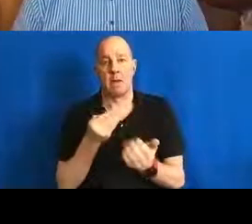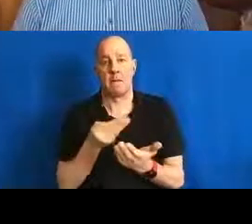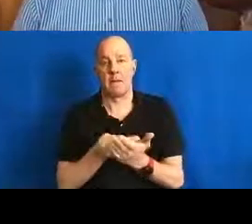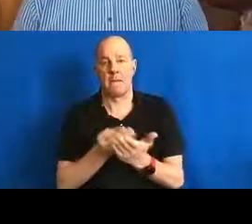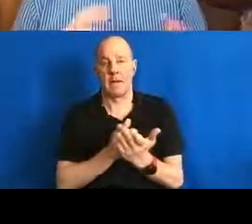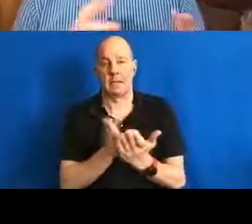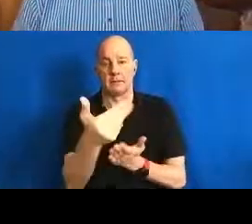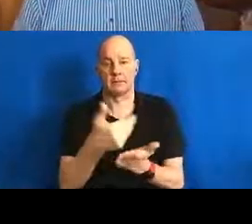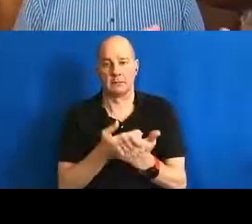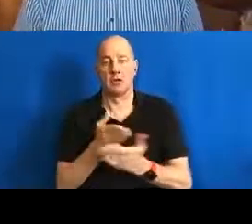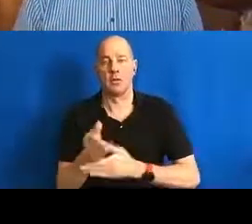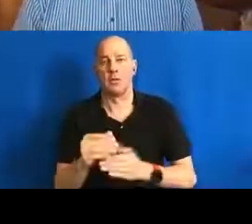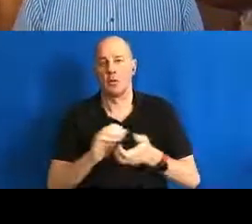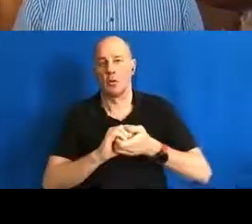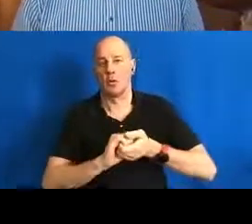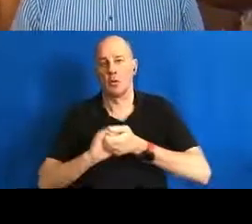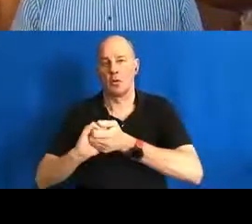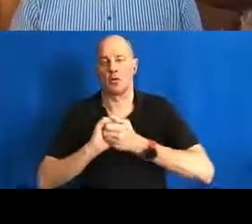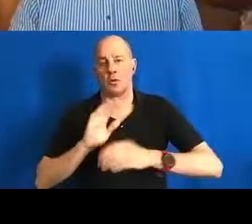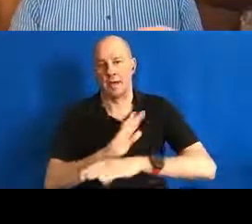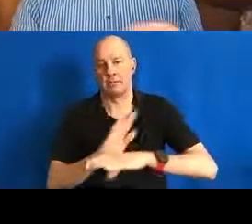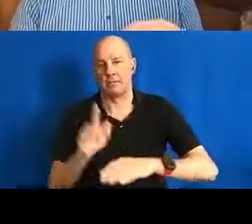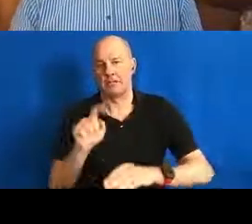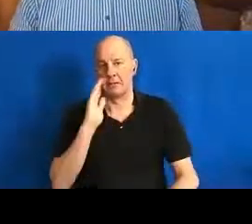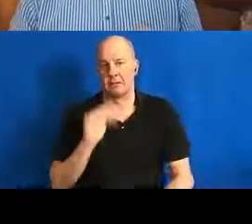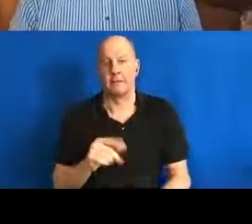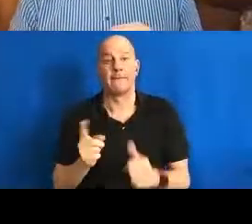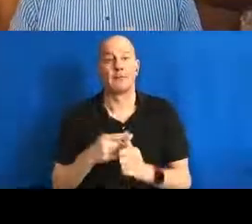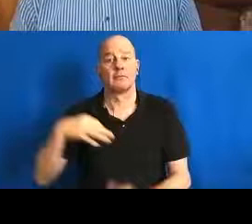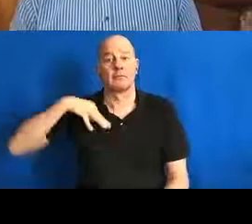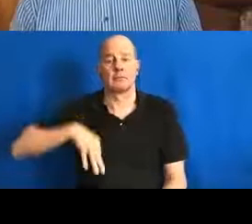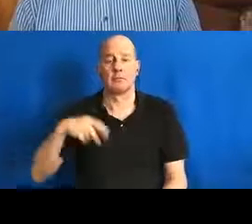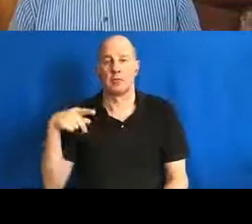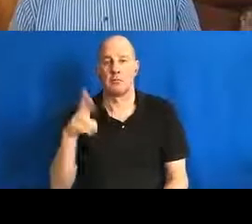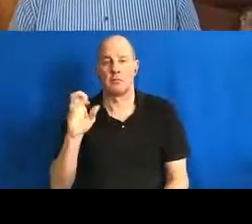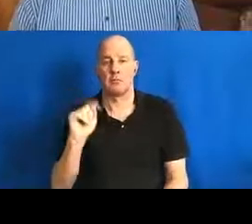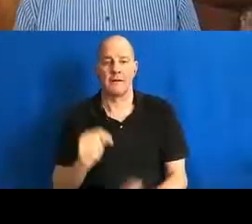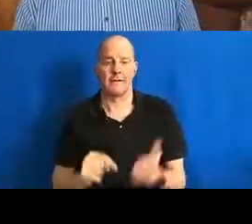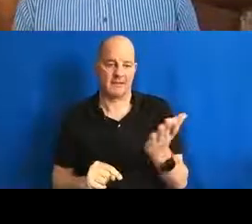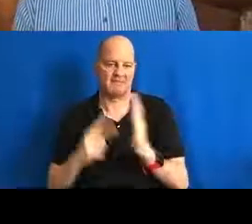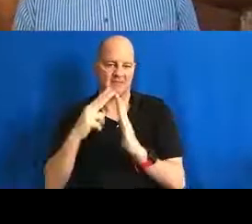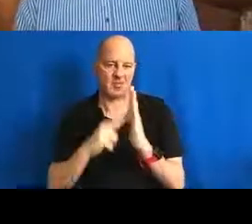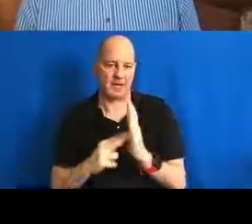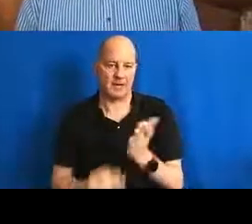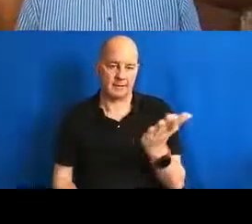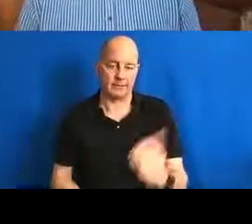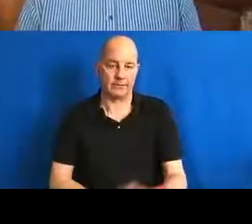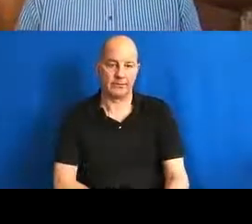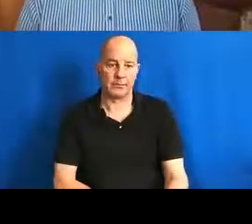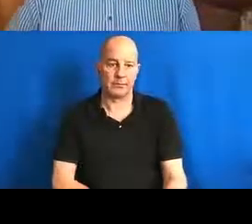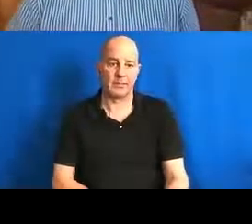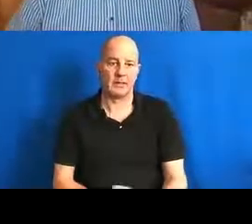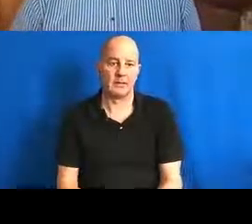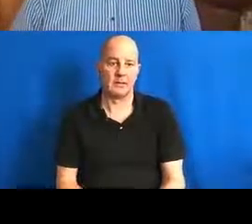distinctions. So the first is profits. Profits is the net income after expenses during a fiscal year attributable